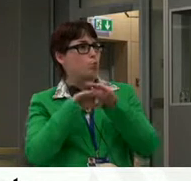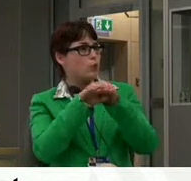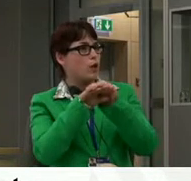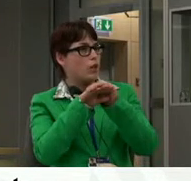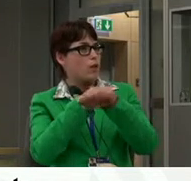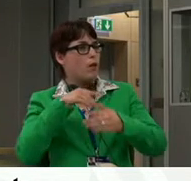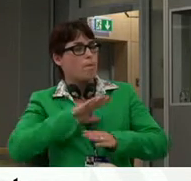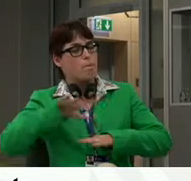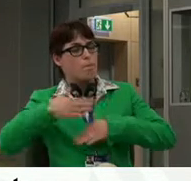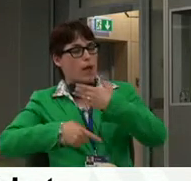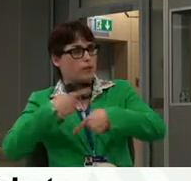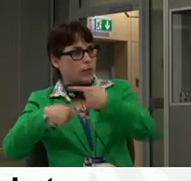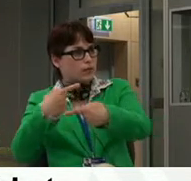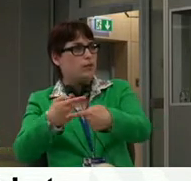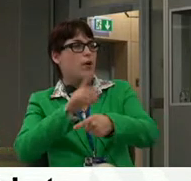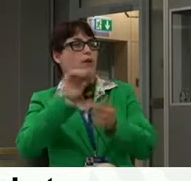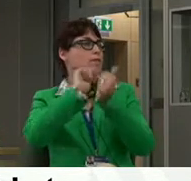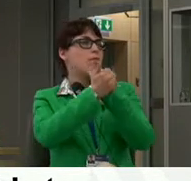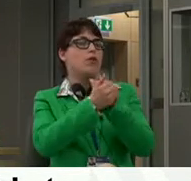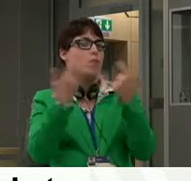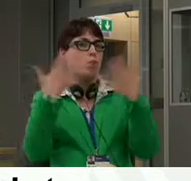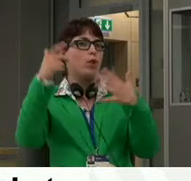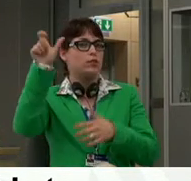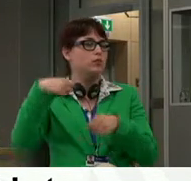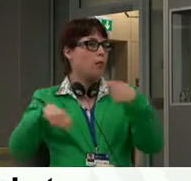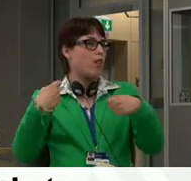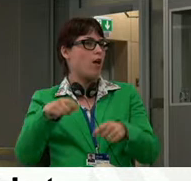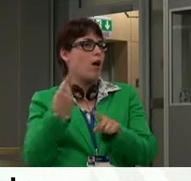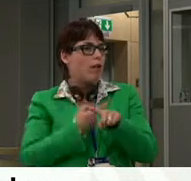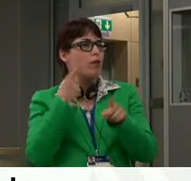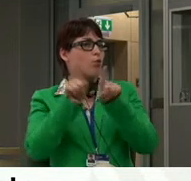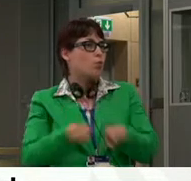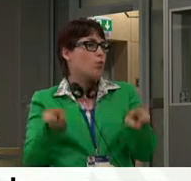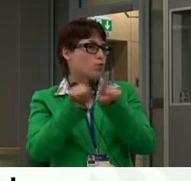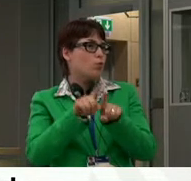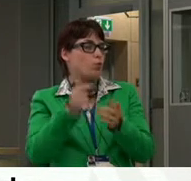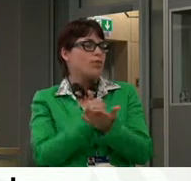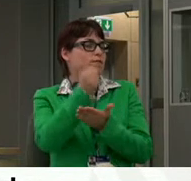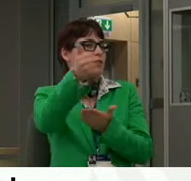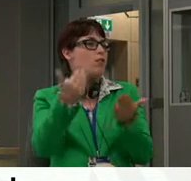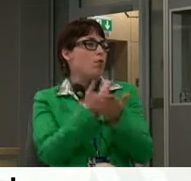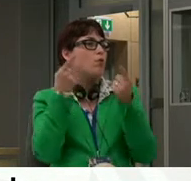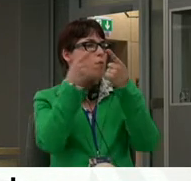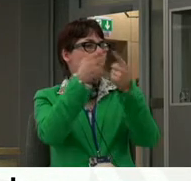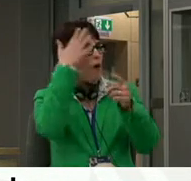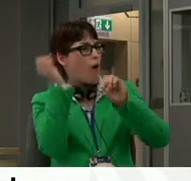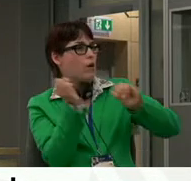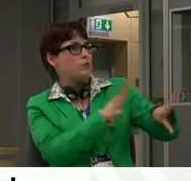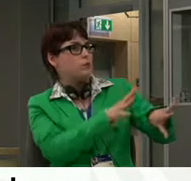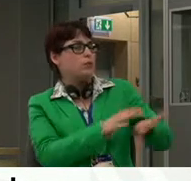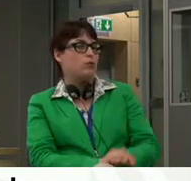our people with regards to their everyday lives and needs. And it is important that the social